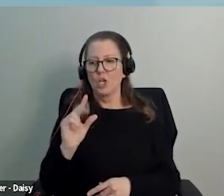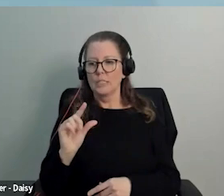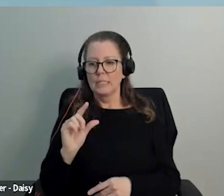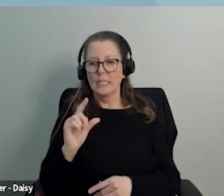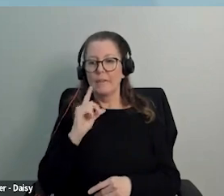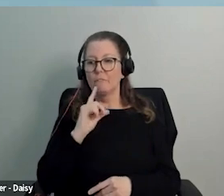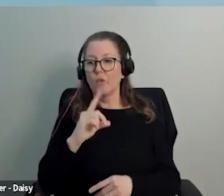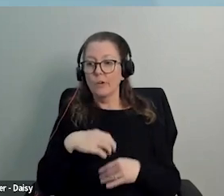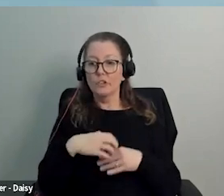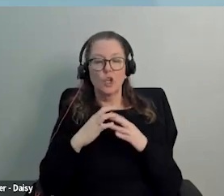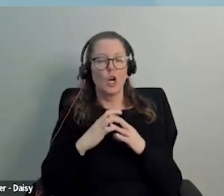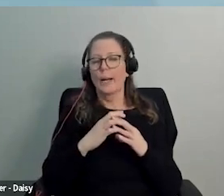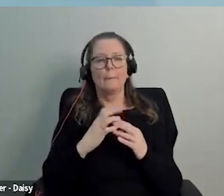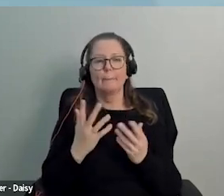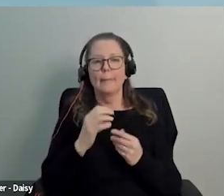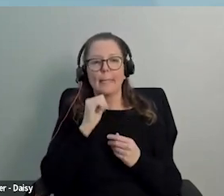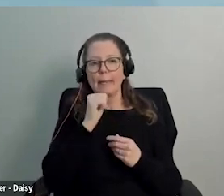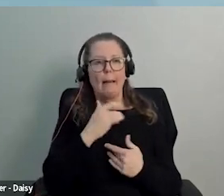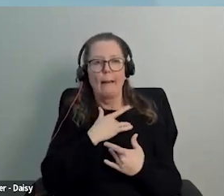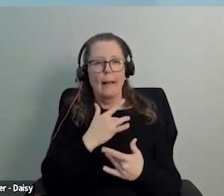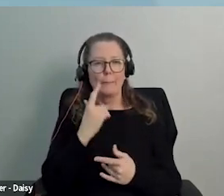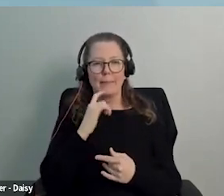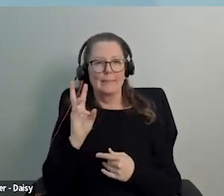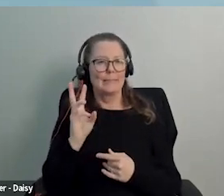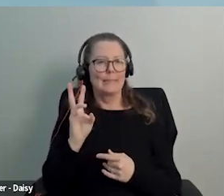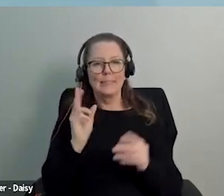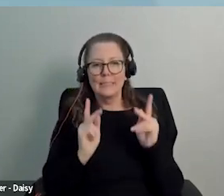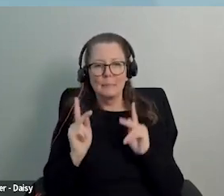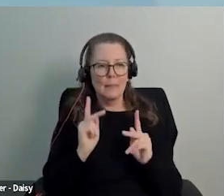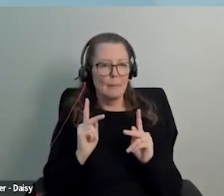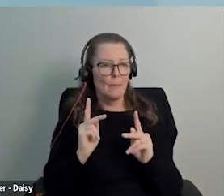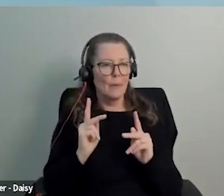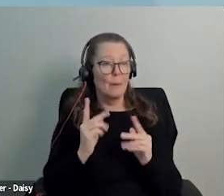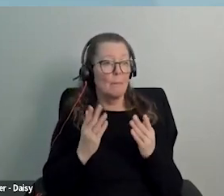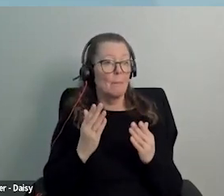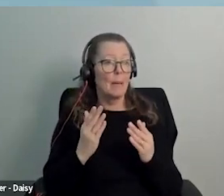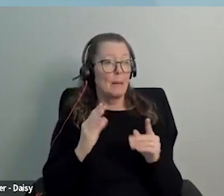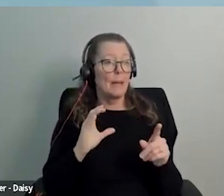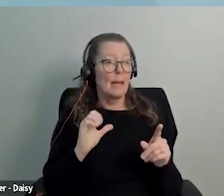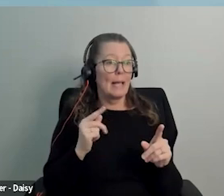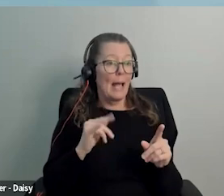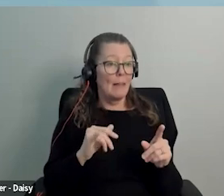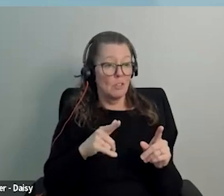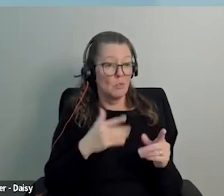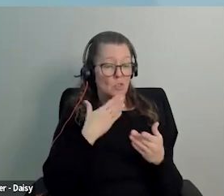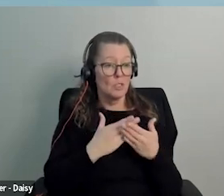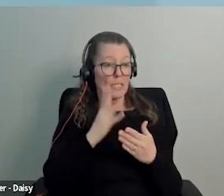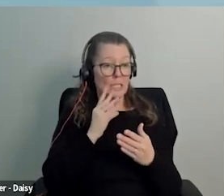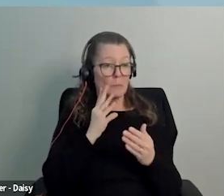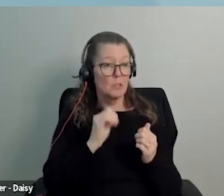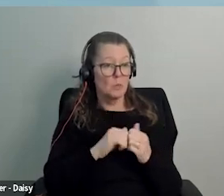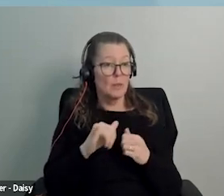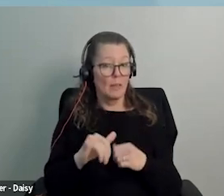because there's 6 people in the full company. So Kathy, you probably have some more practical experience working with